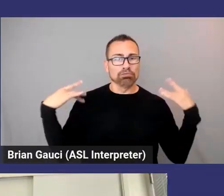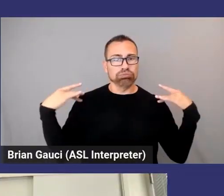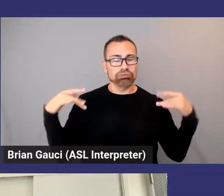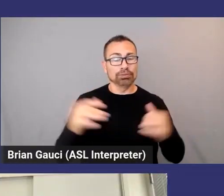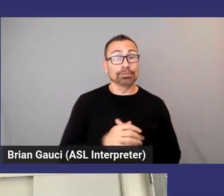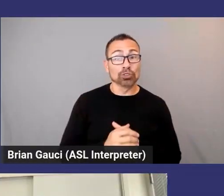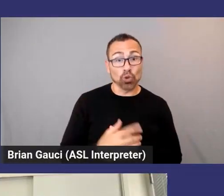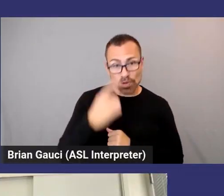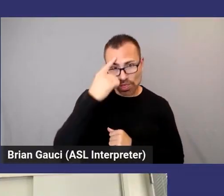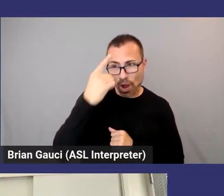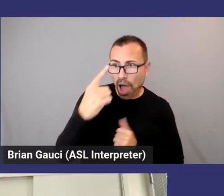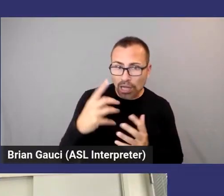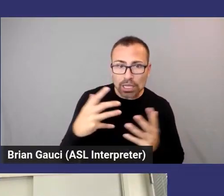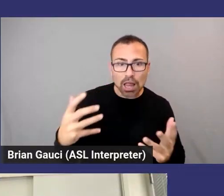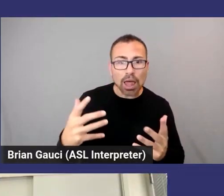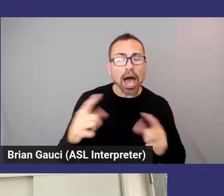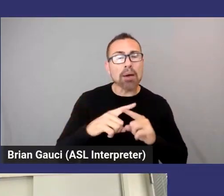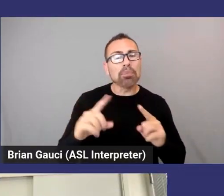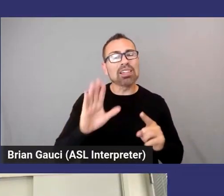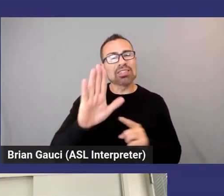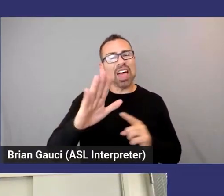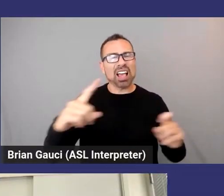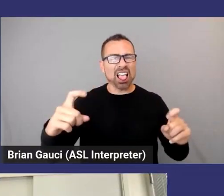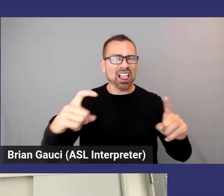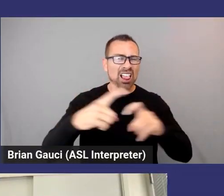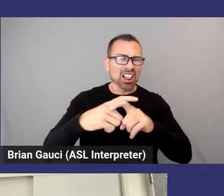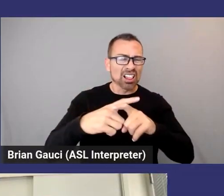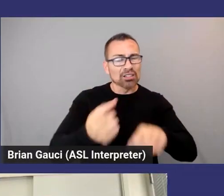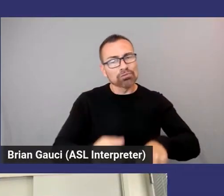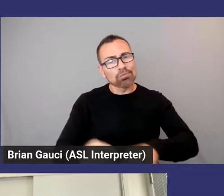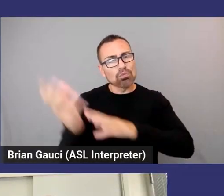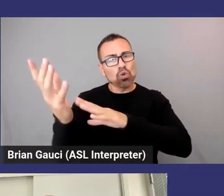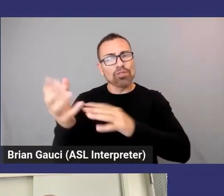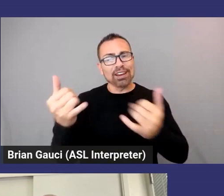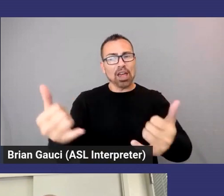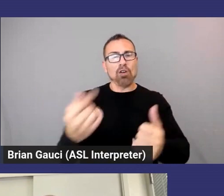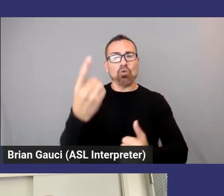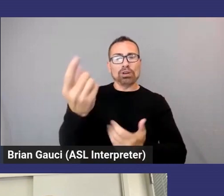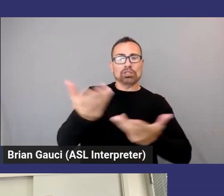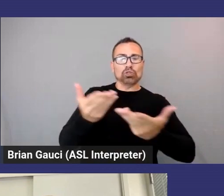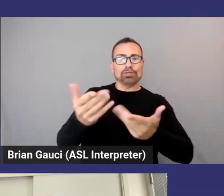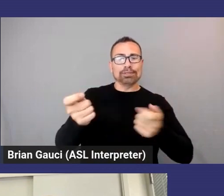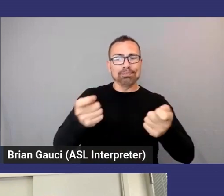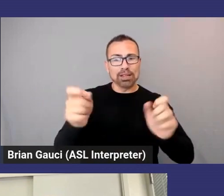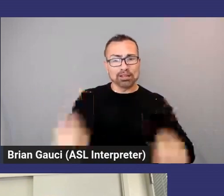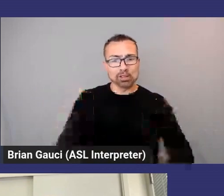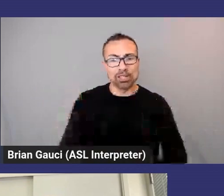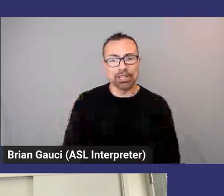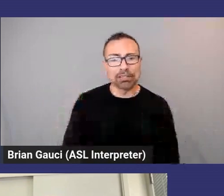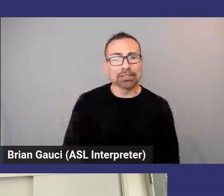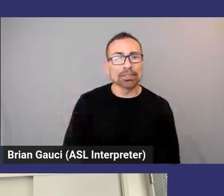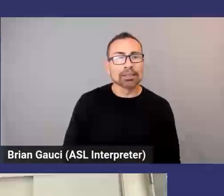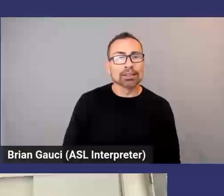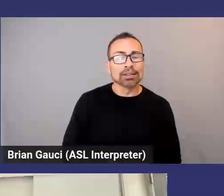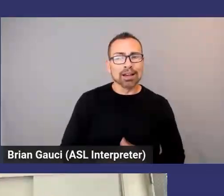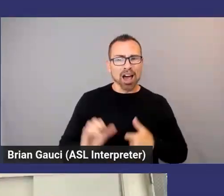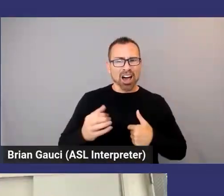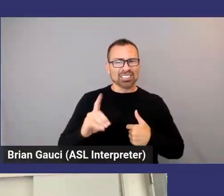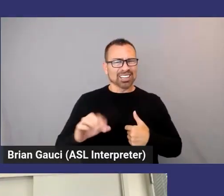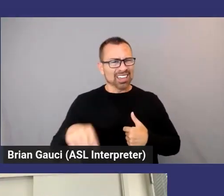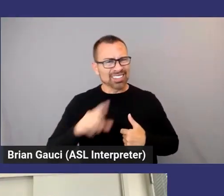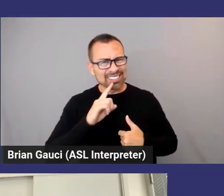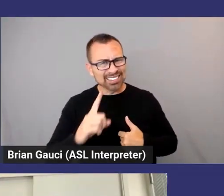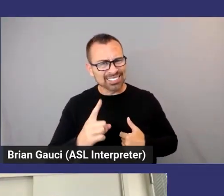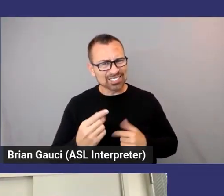that complexity and putting it into a managed service. Yeah, so it sounds like this is super useful for developers without having to become